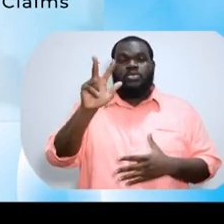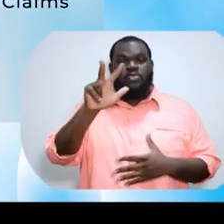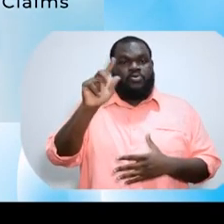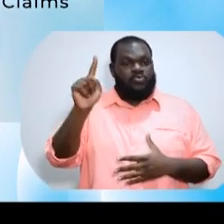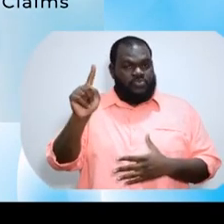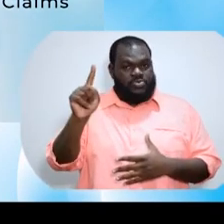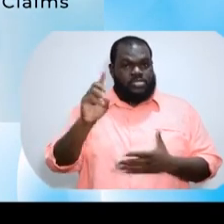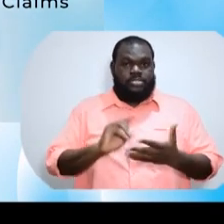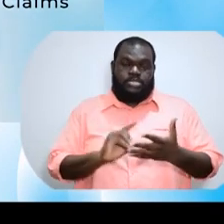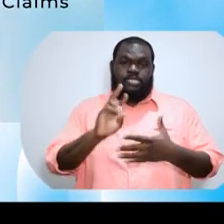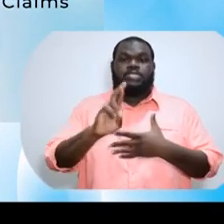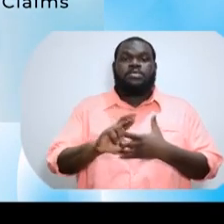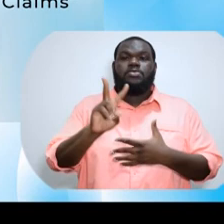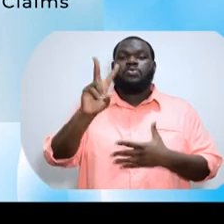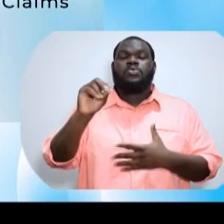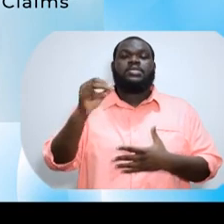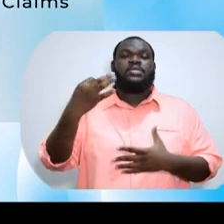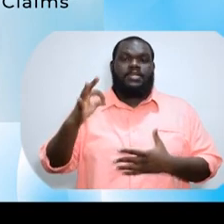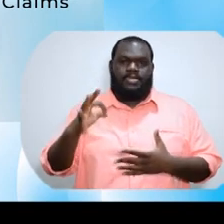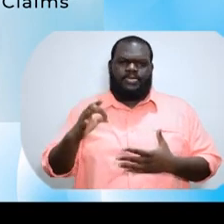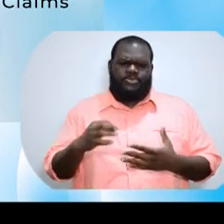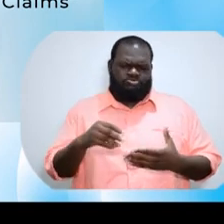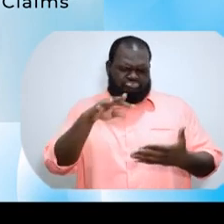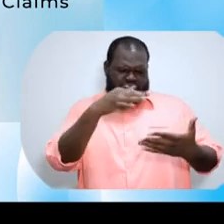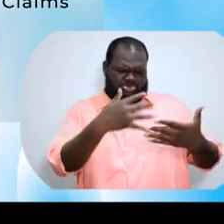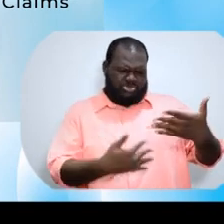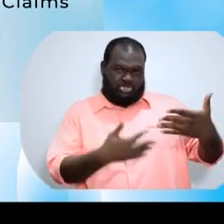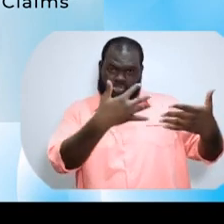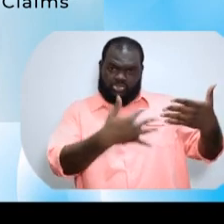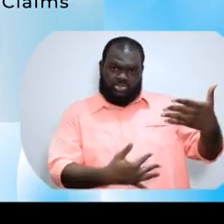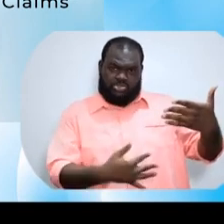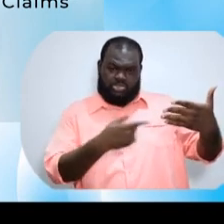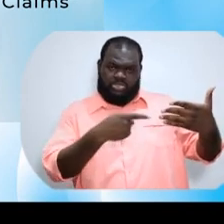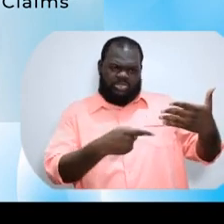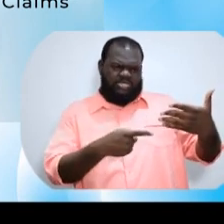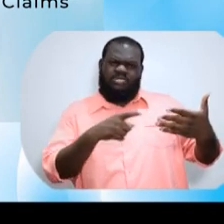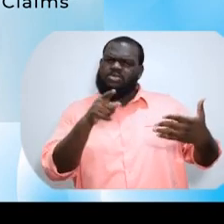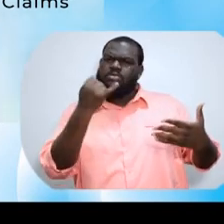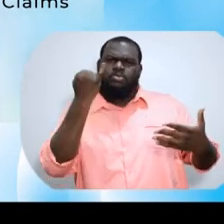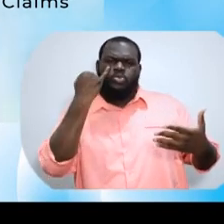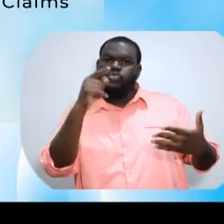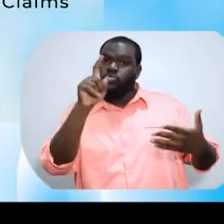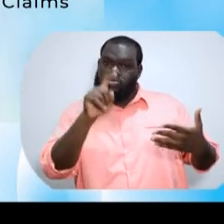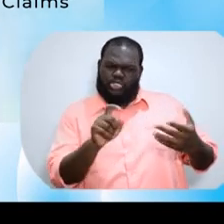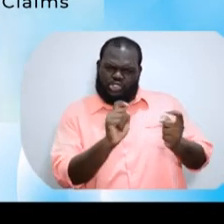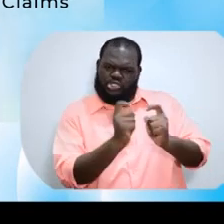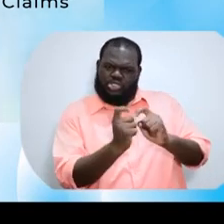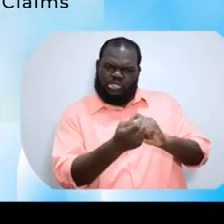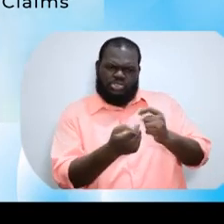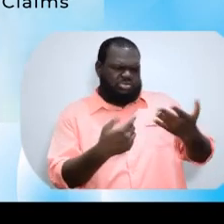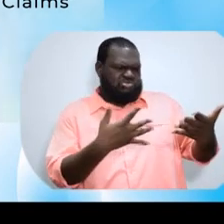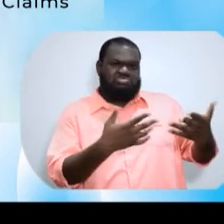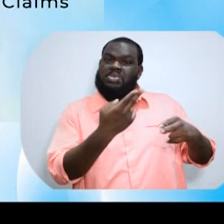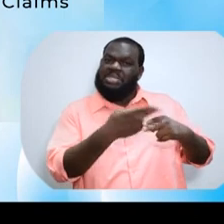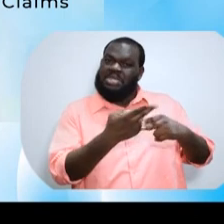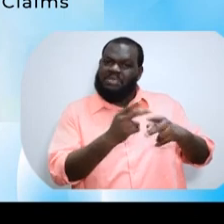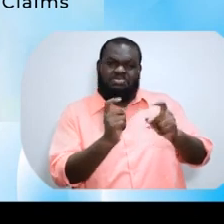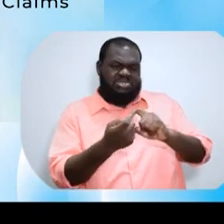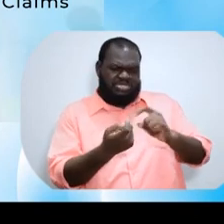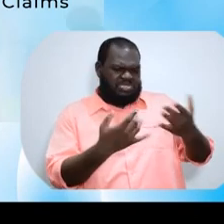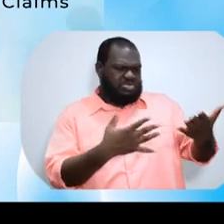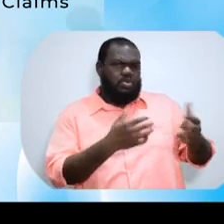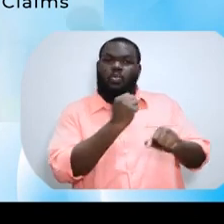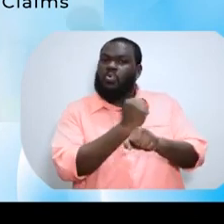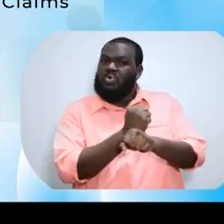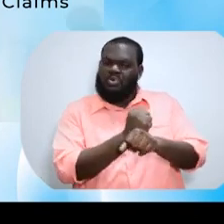their particulars as stated on the preliminary list of electors, such as names, occupations, and transfers in relation to their